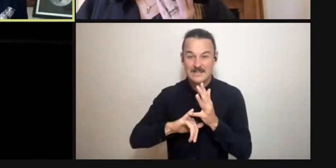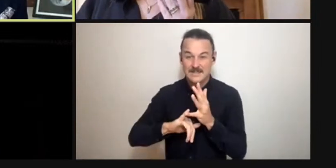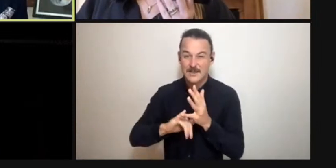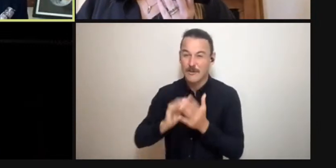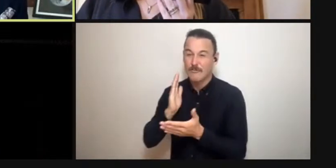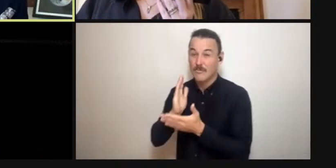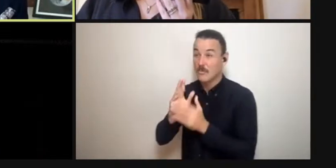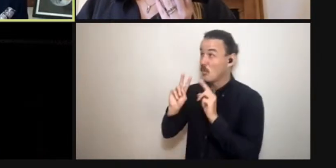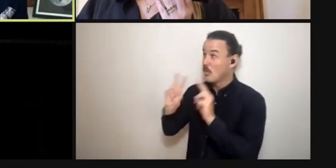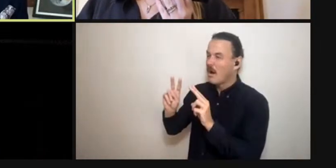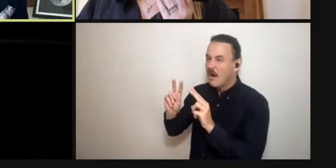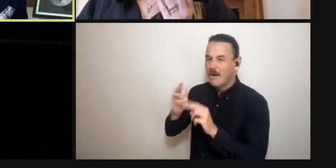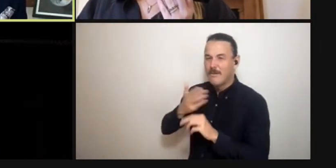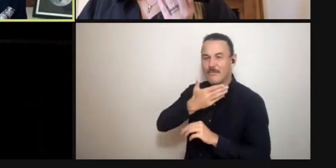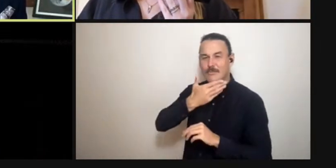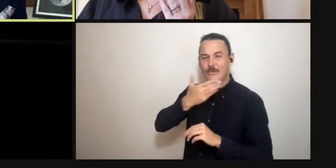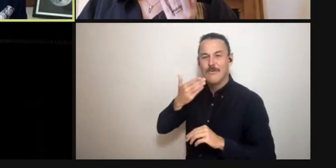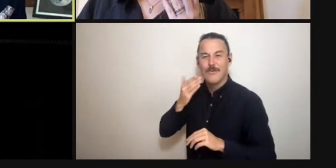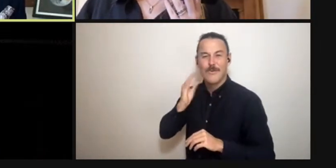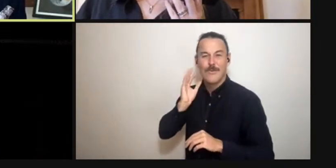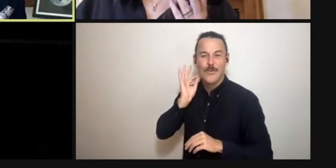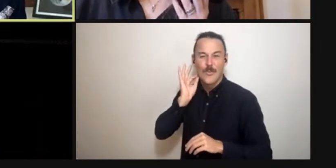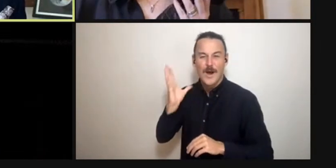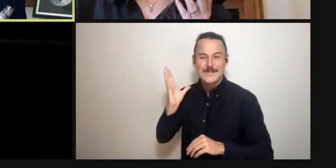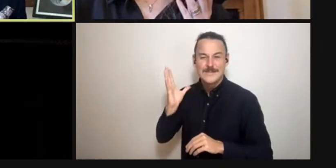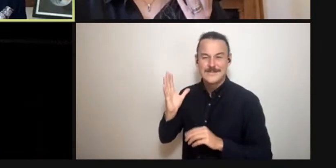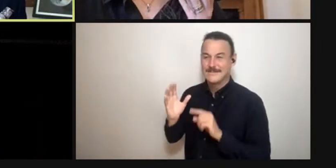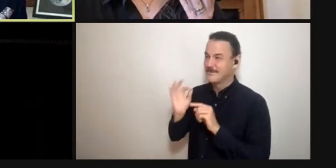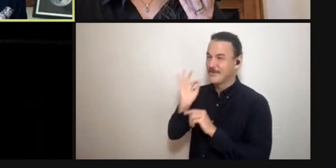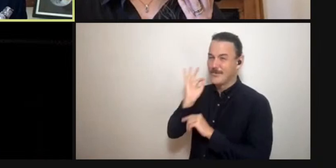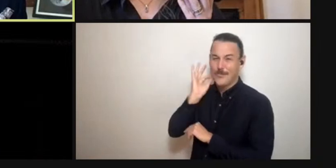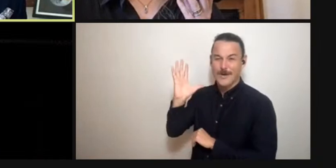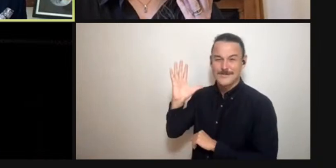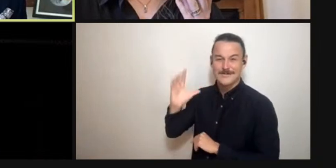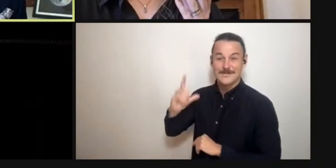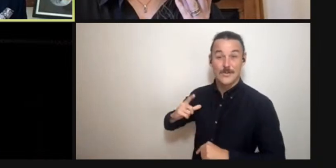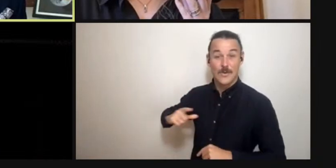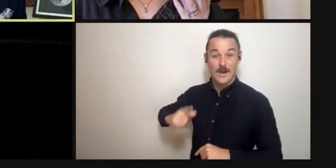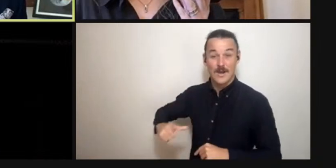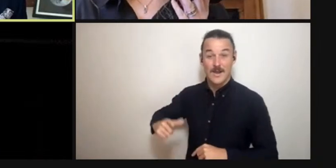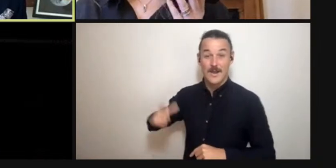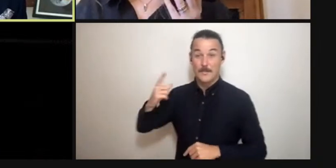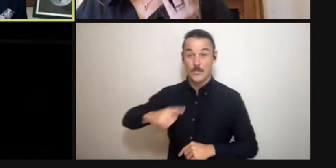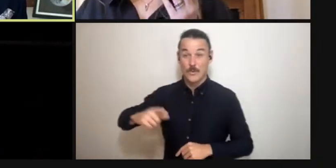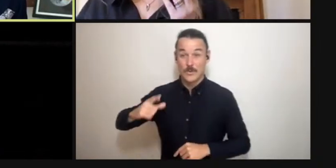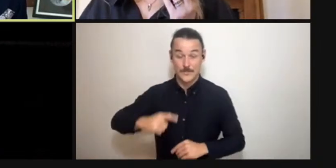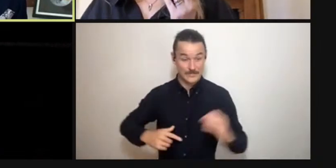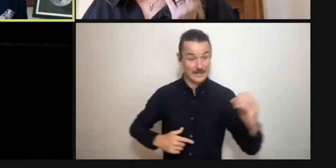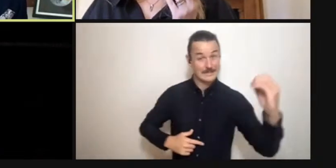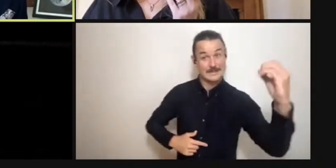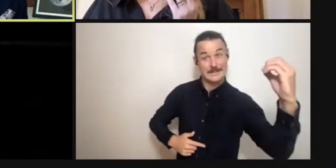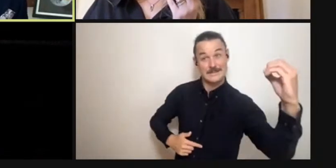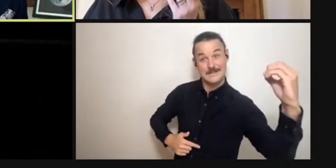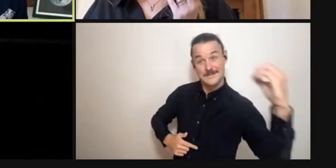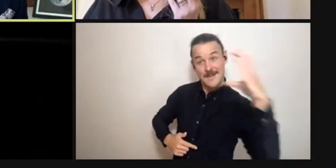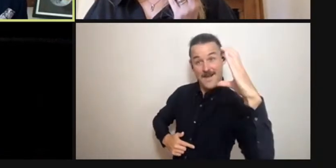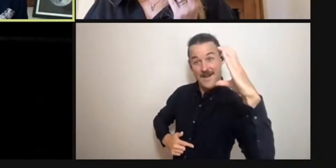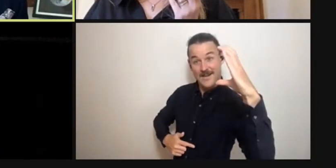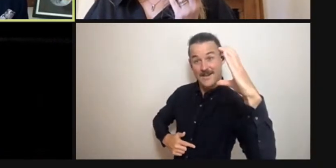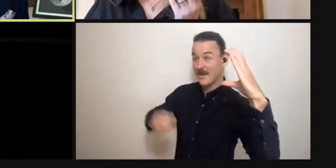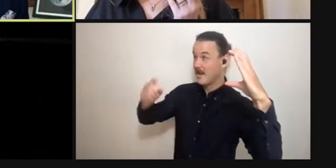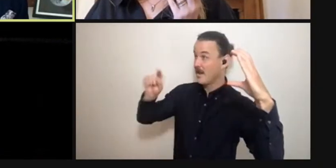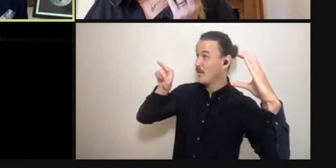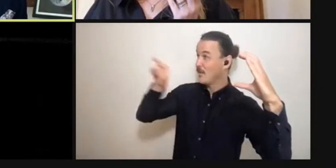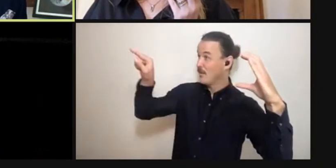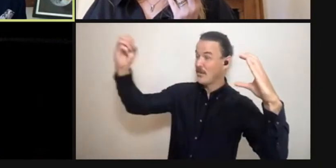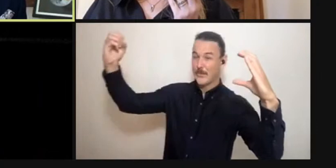to us here on Earth because those clouds reflect the sunlight to us, and in fact, those clouds are made from